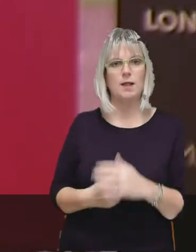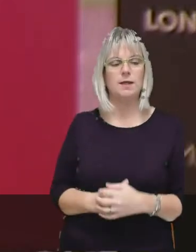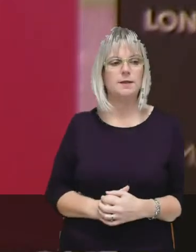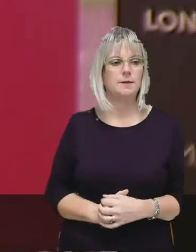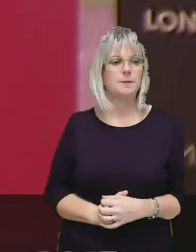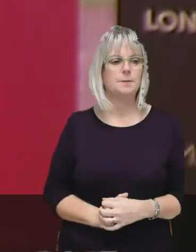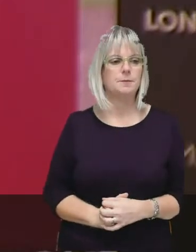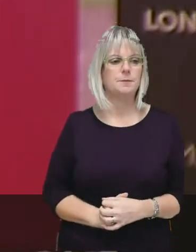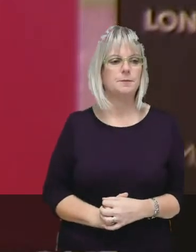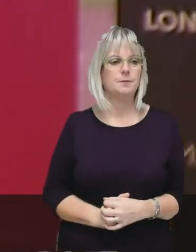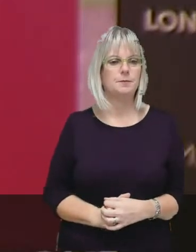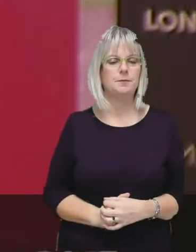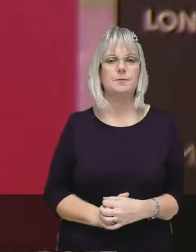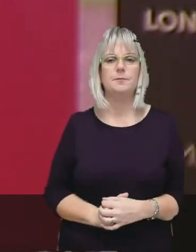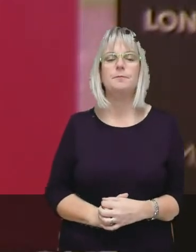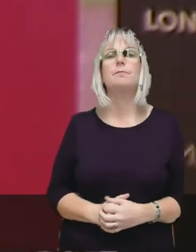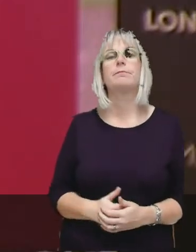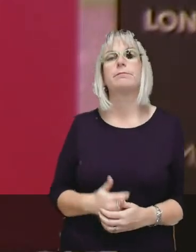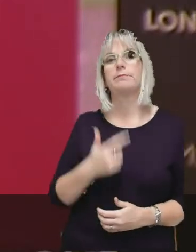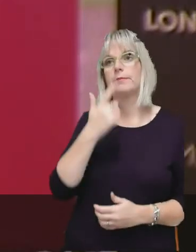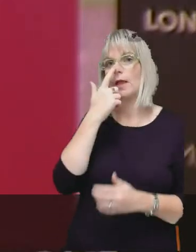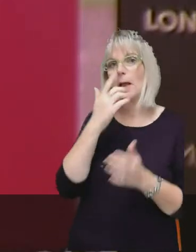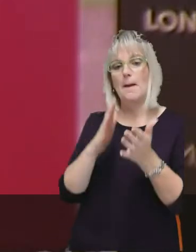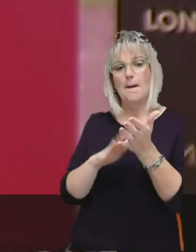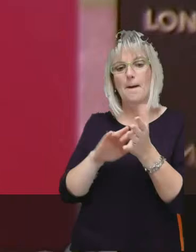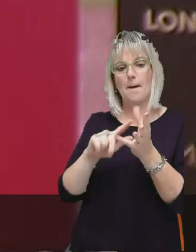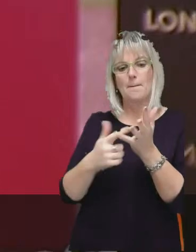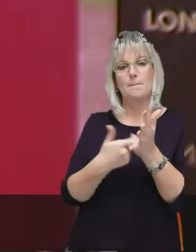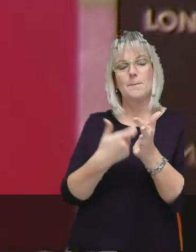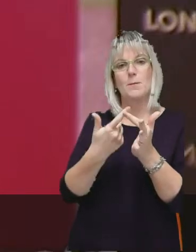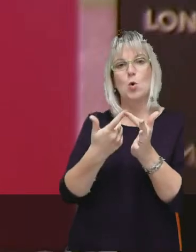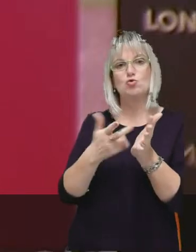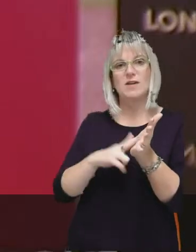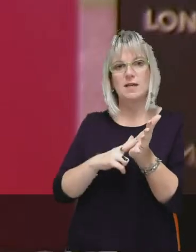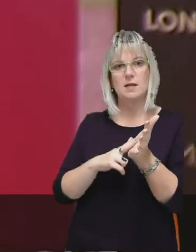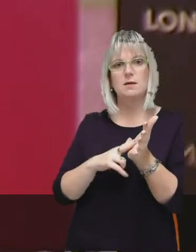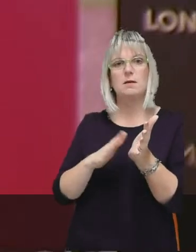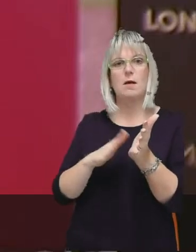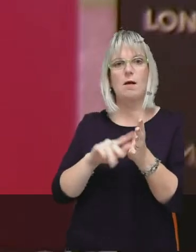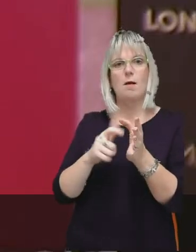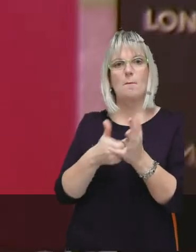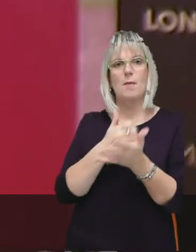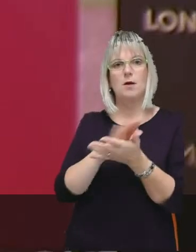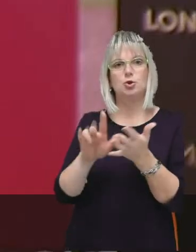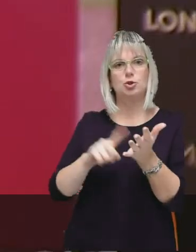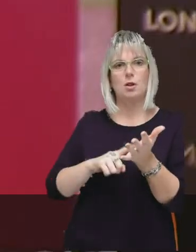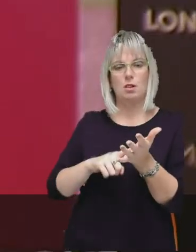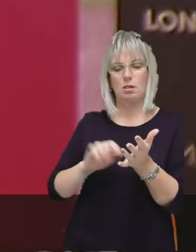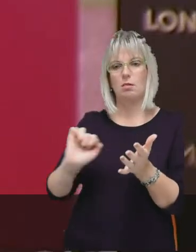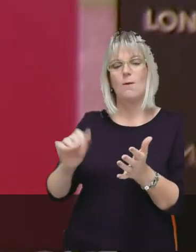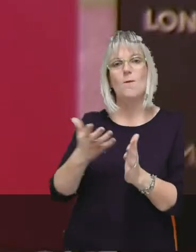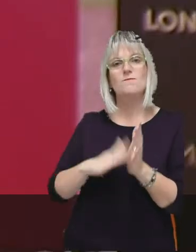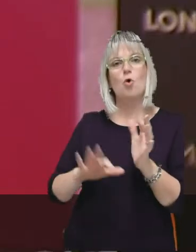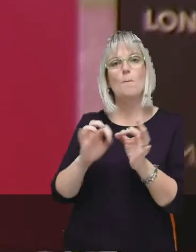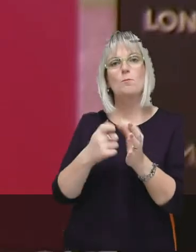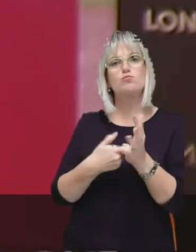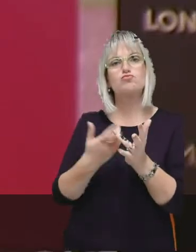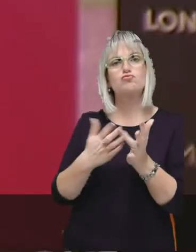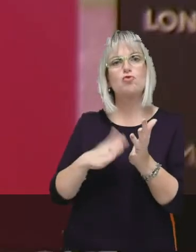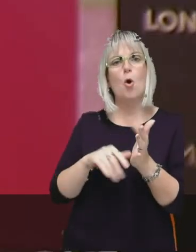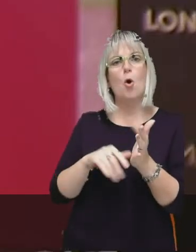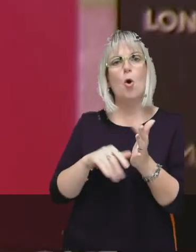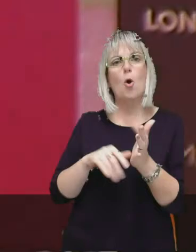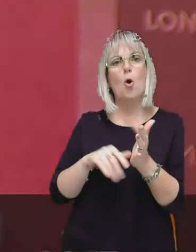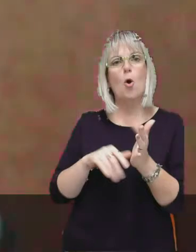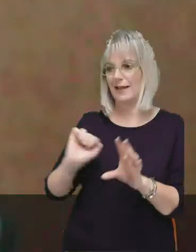Maureen Marshall from the London Borough of Bromley, who will ask our first question on safety. Maureen, please go